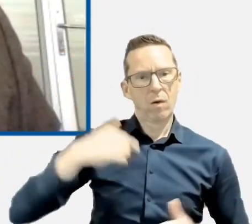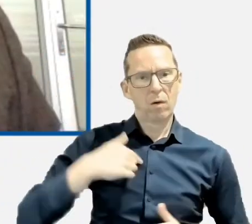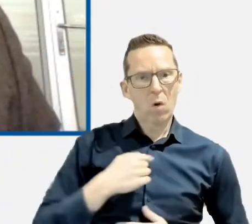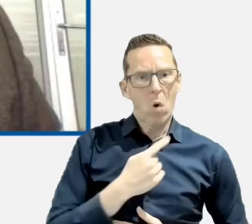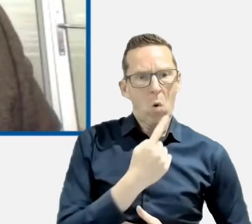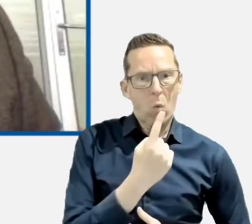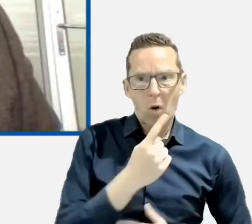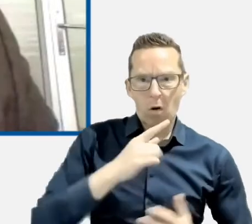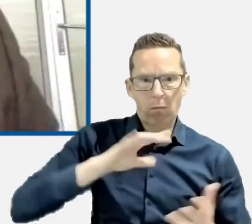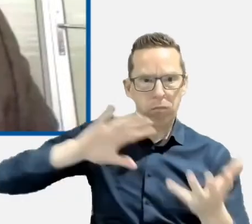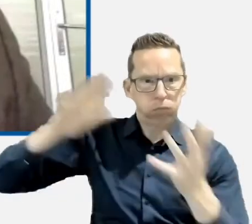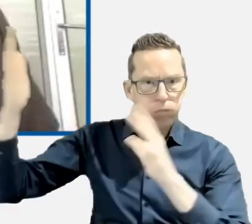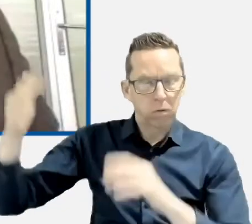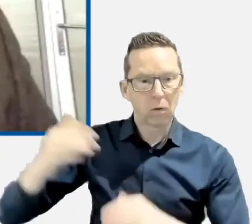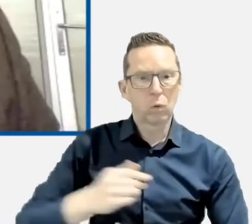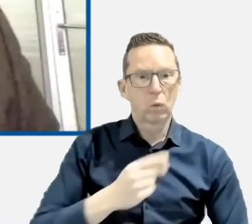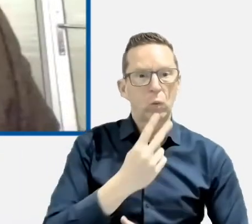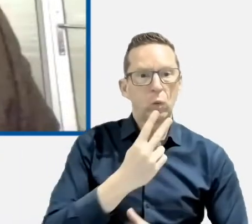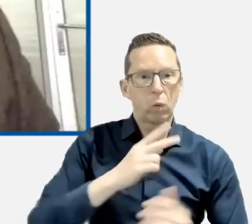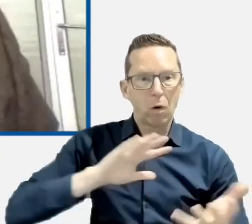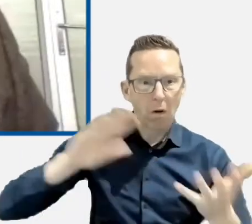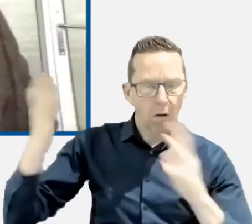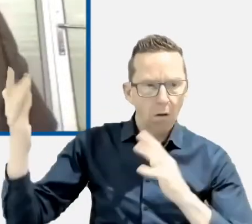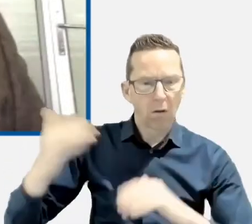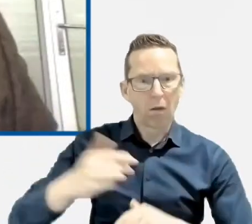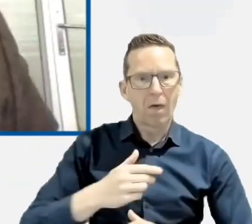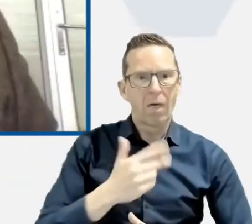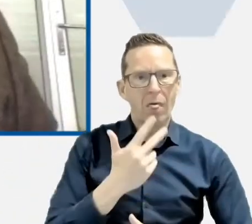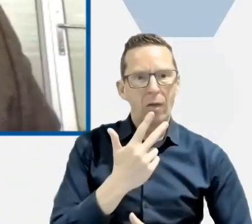So we can safely say that Eswatini, ever since the